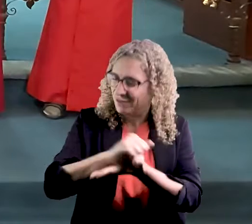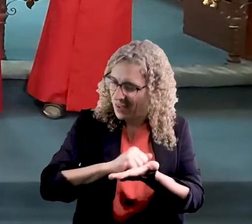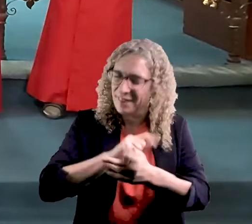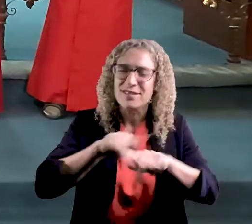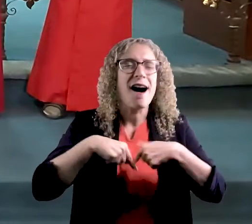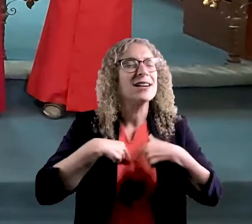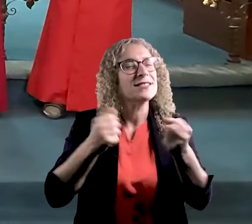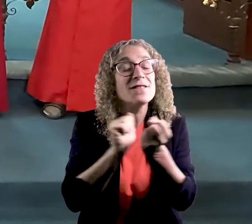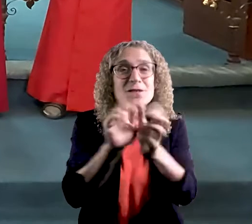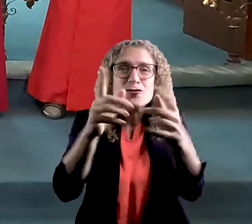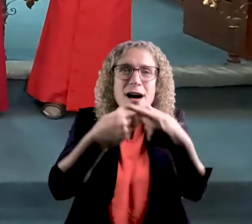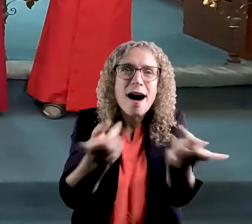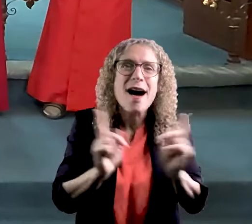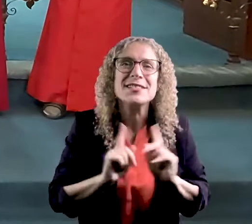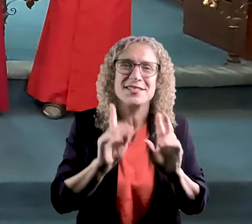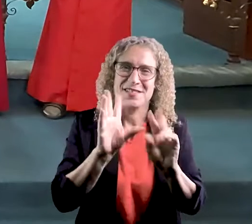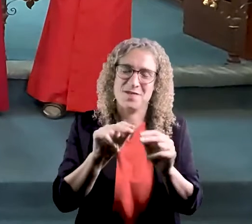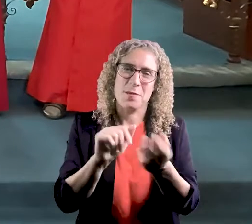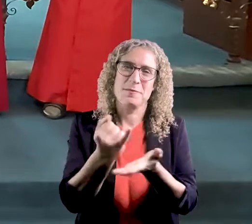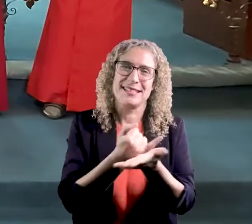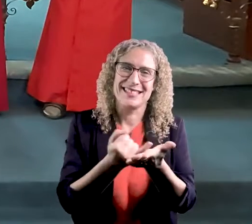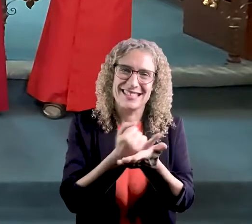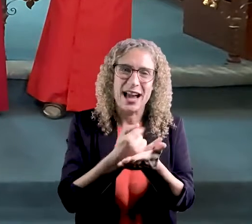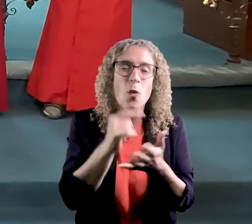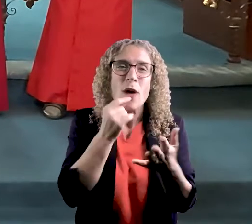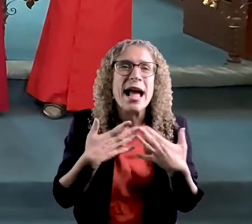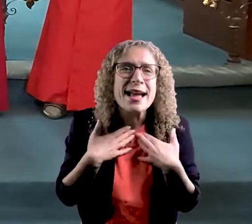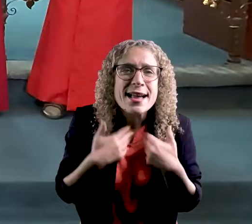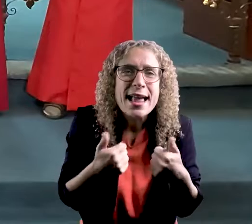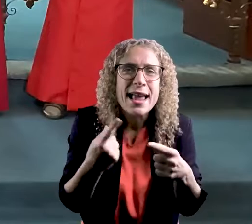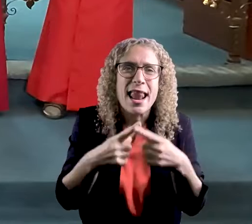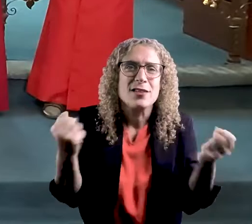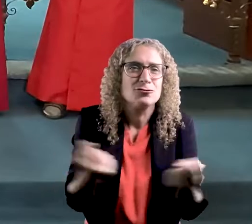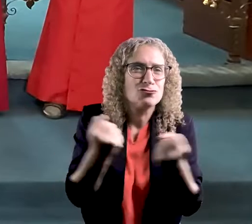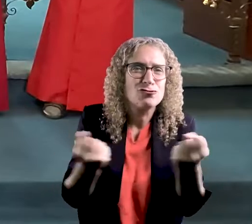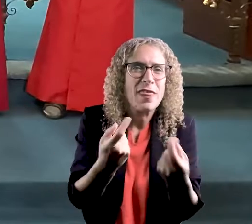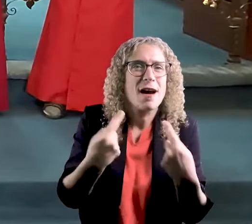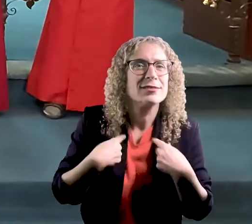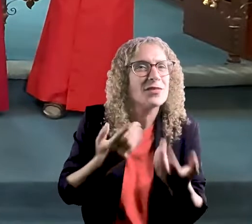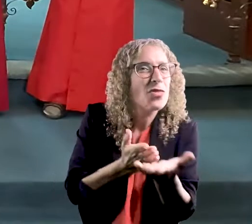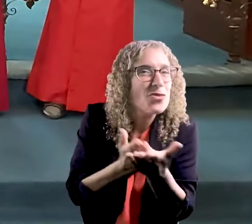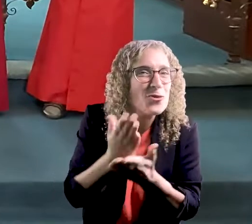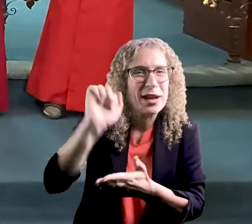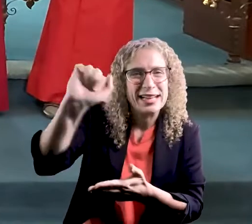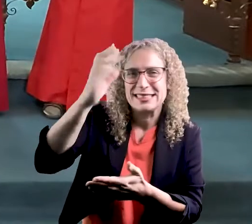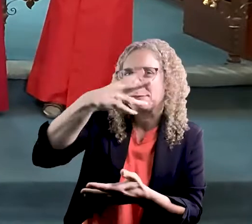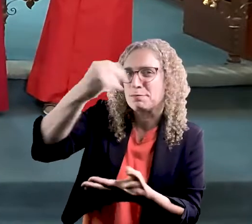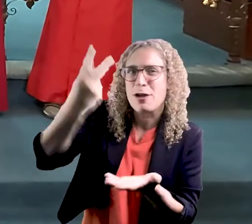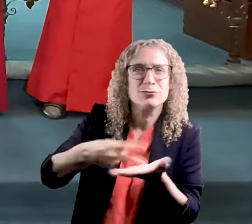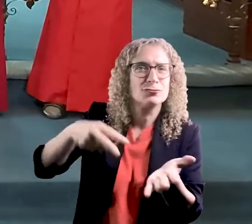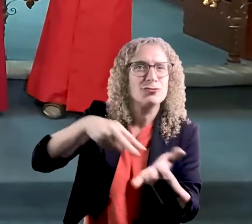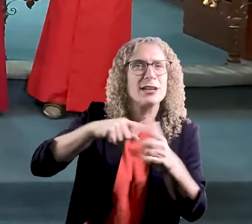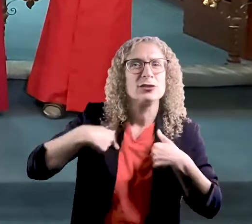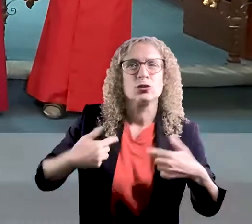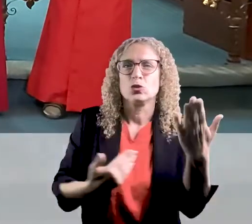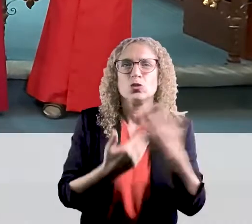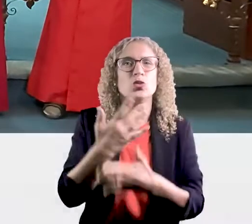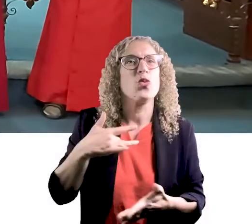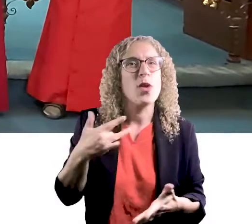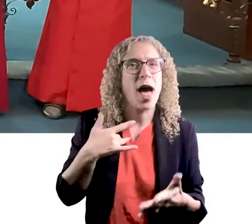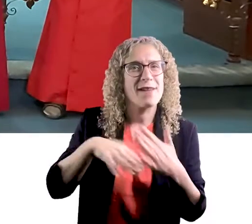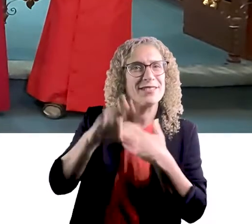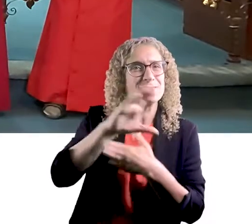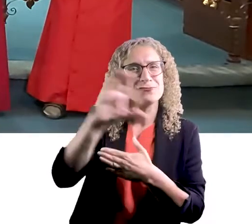free us from our sins. Heal and strengthen us by his Spirit, and raise us to new life in